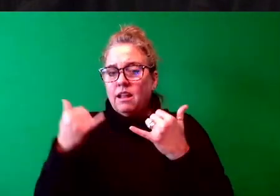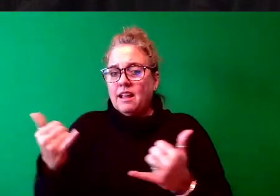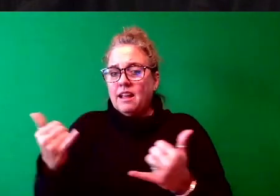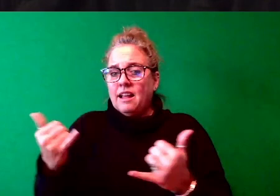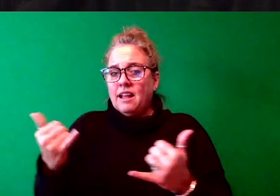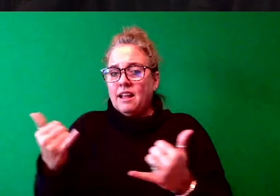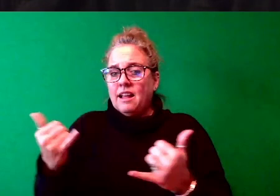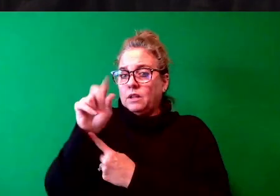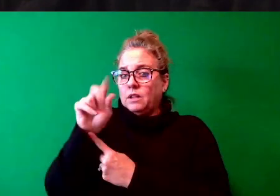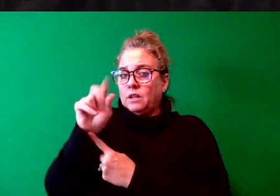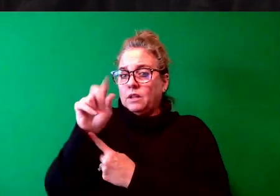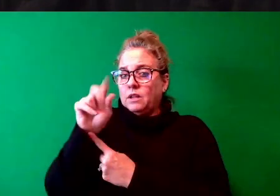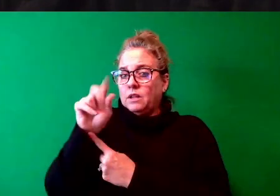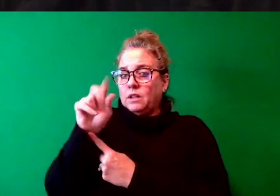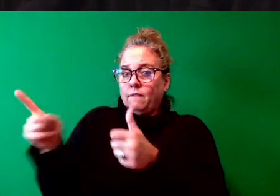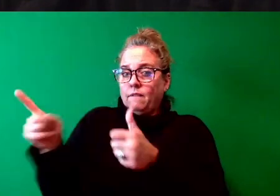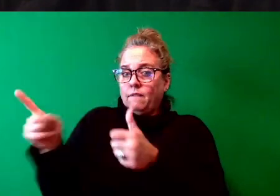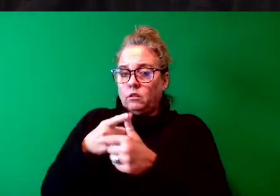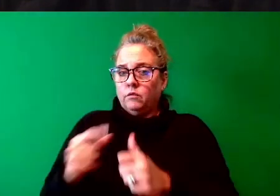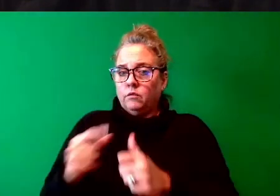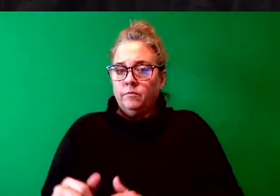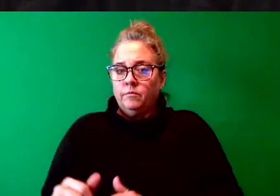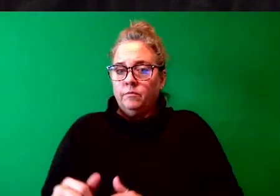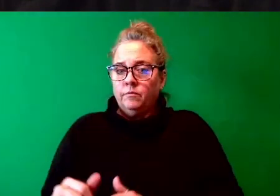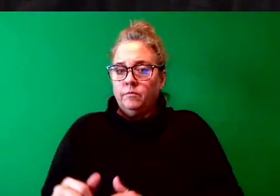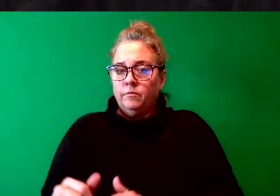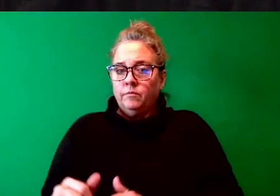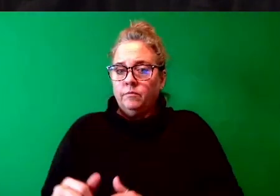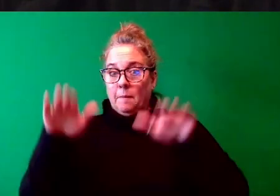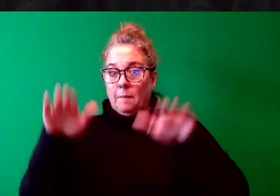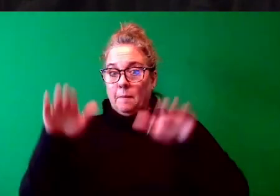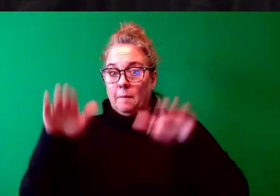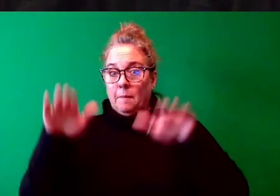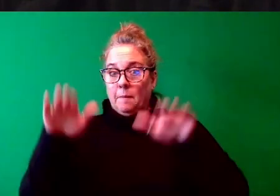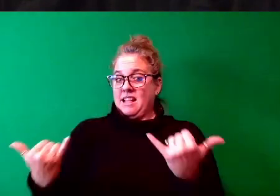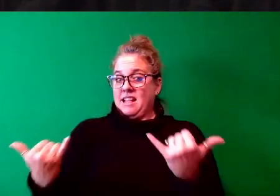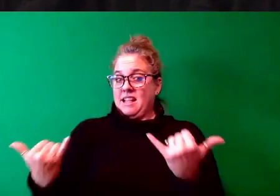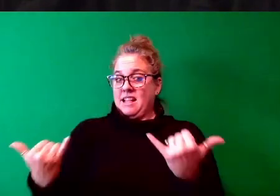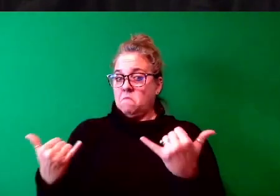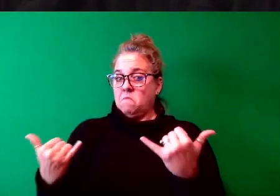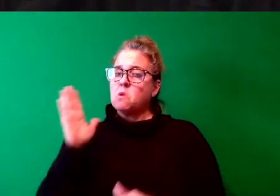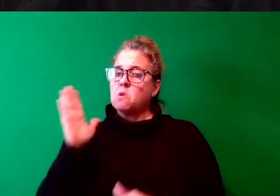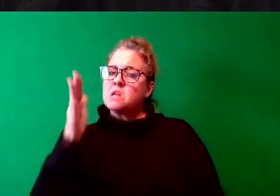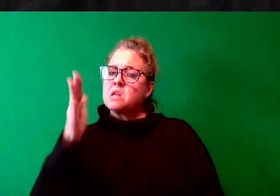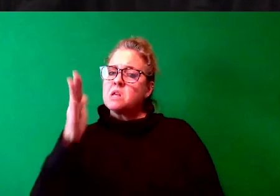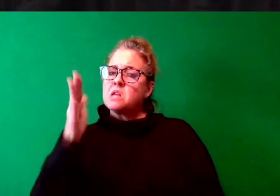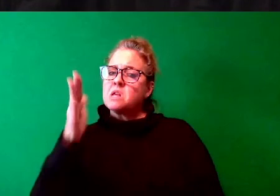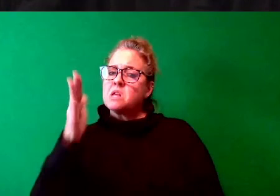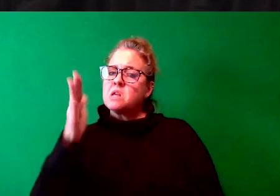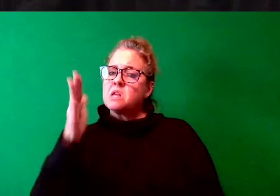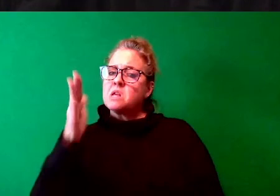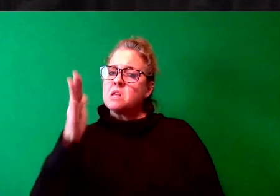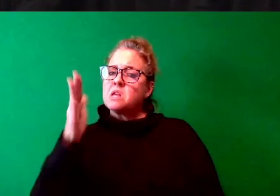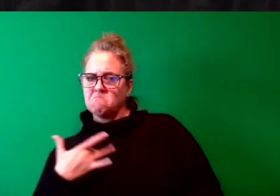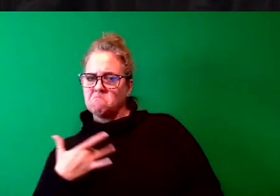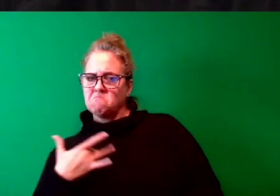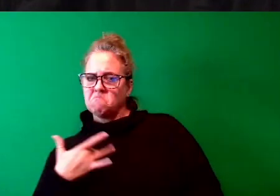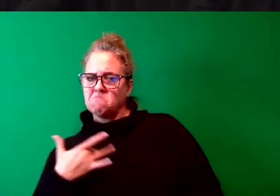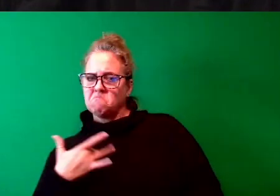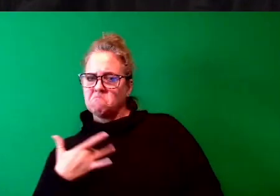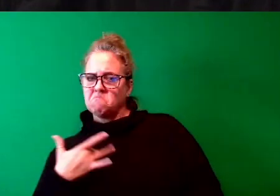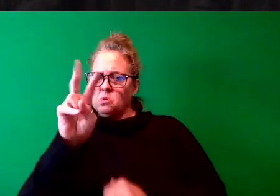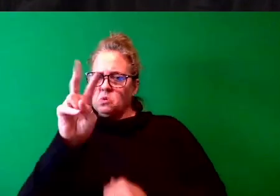is currently predicted to eat into fund balance by about $286,000. The critical need that Susan